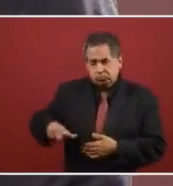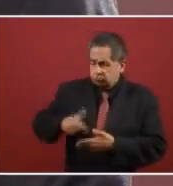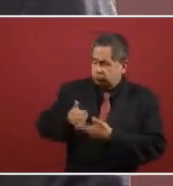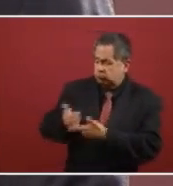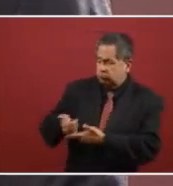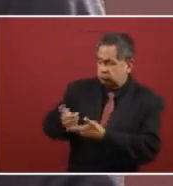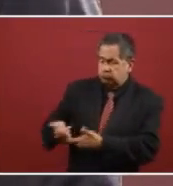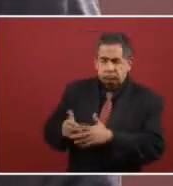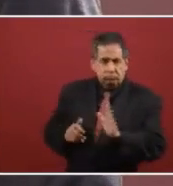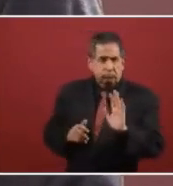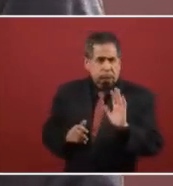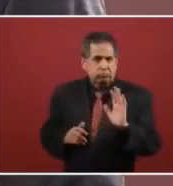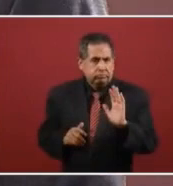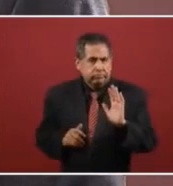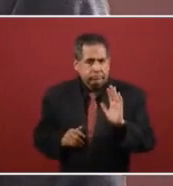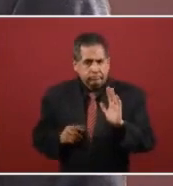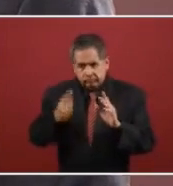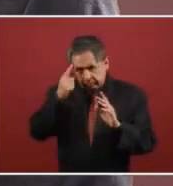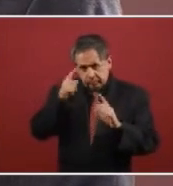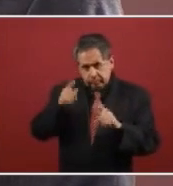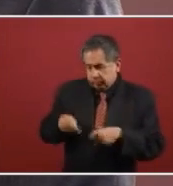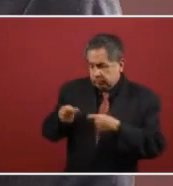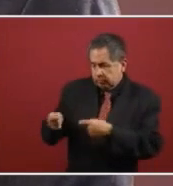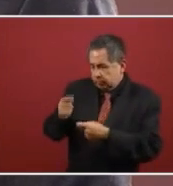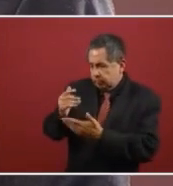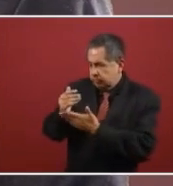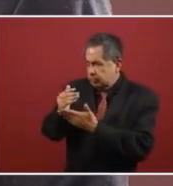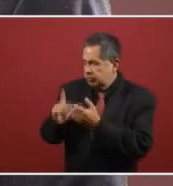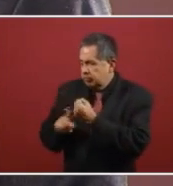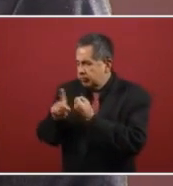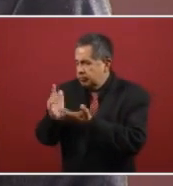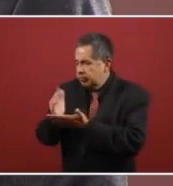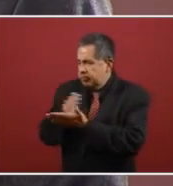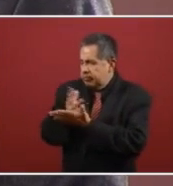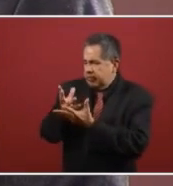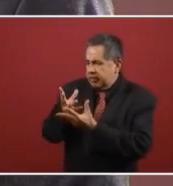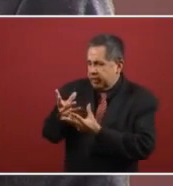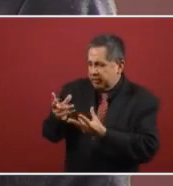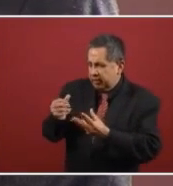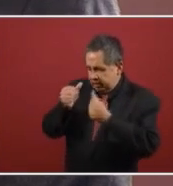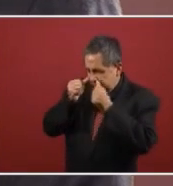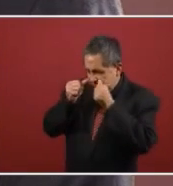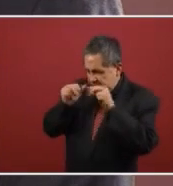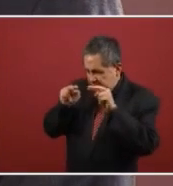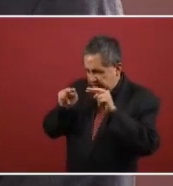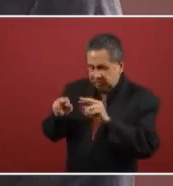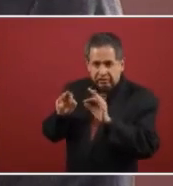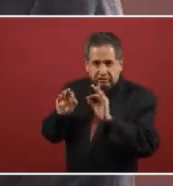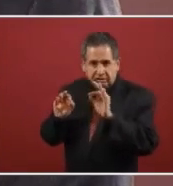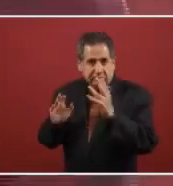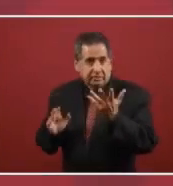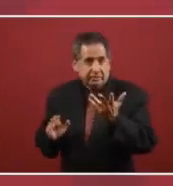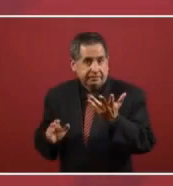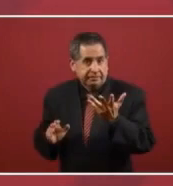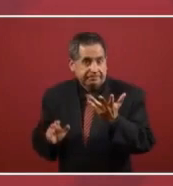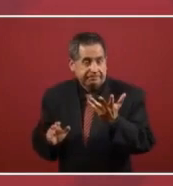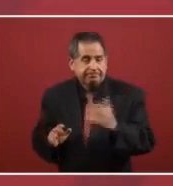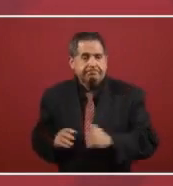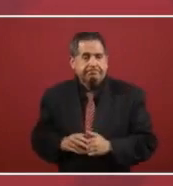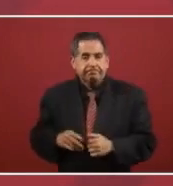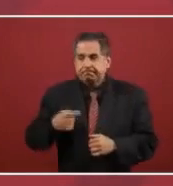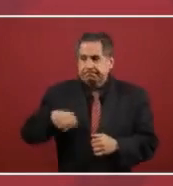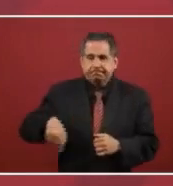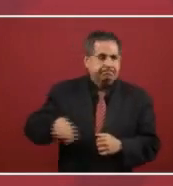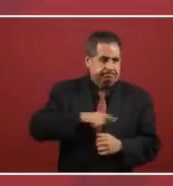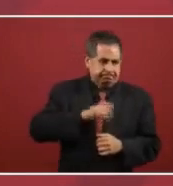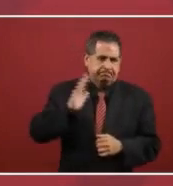governments, para in order to atender el problema. attend to the problem. Y And aquí hemos hablado